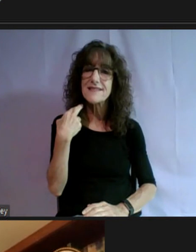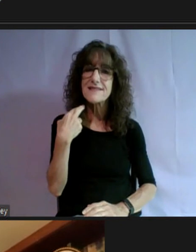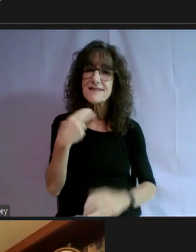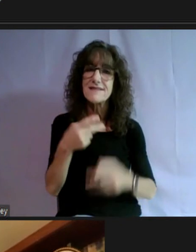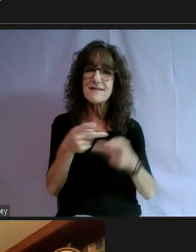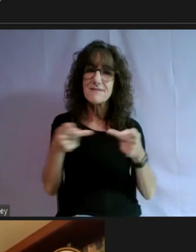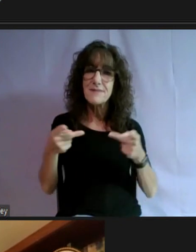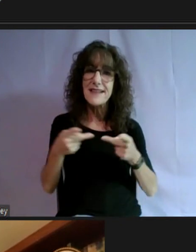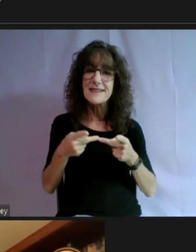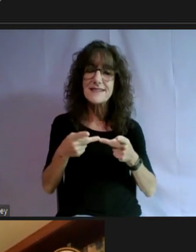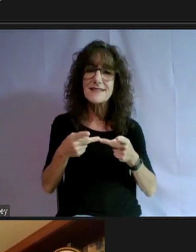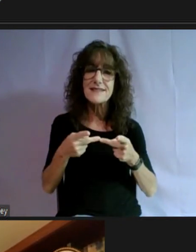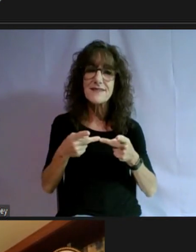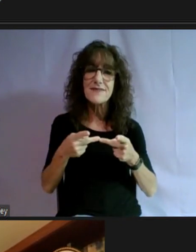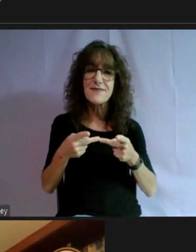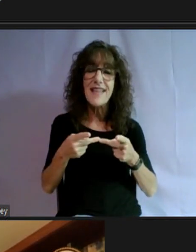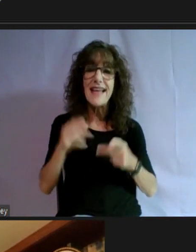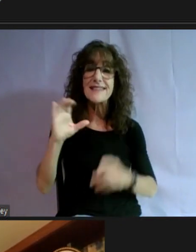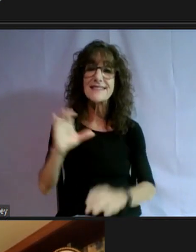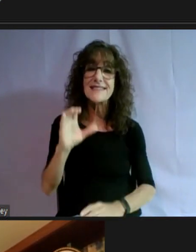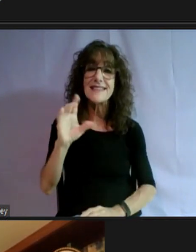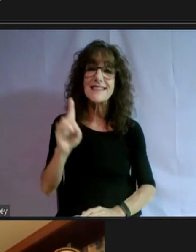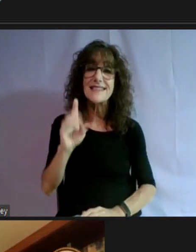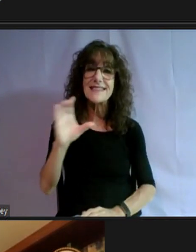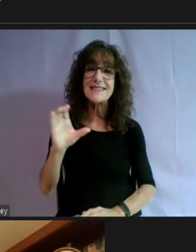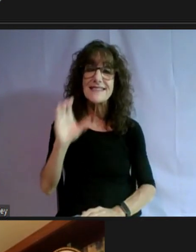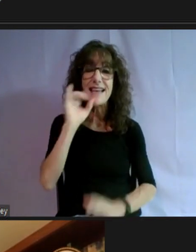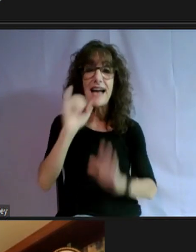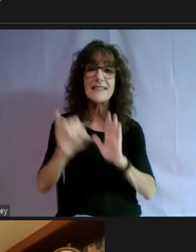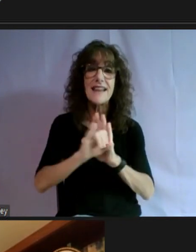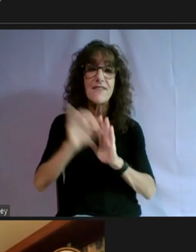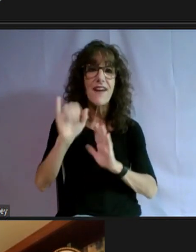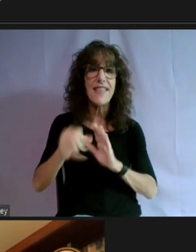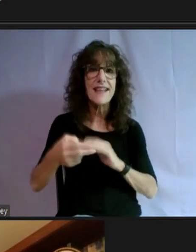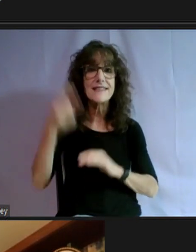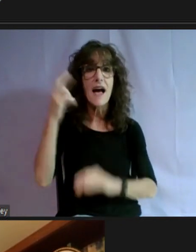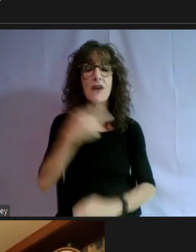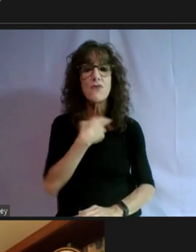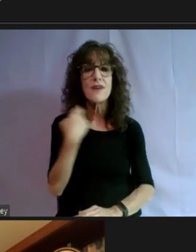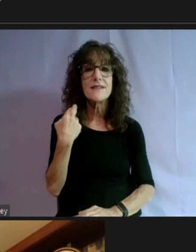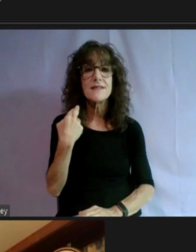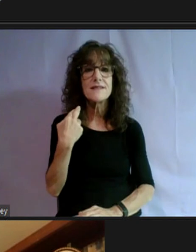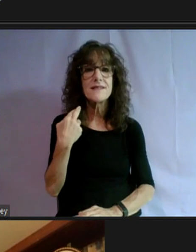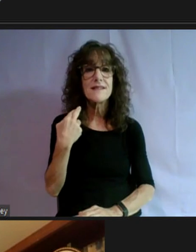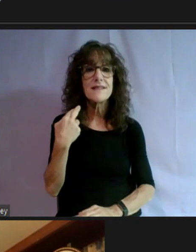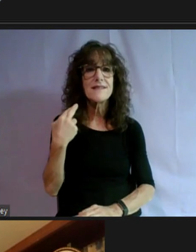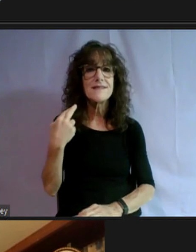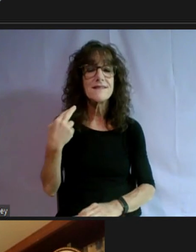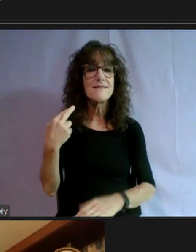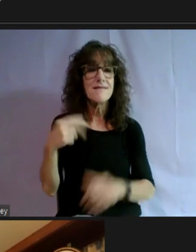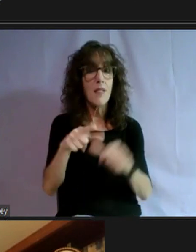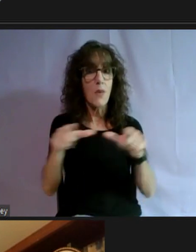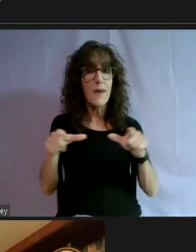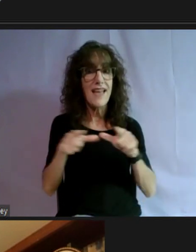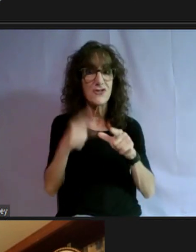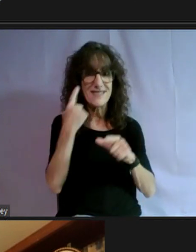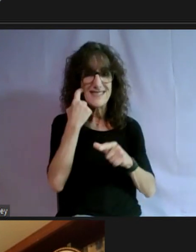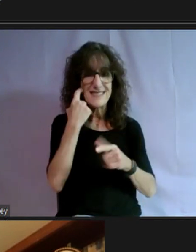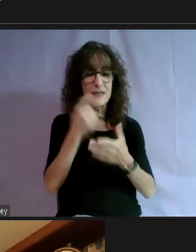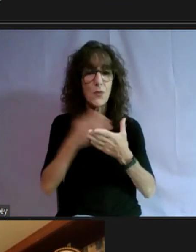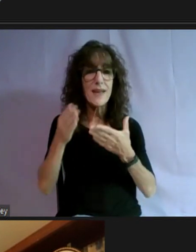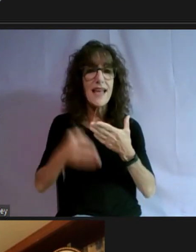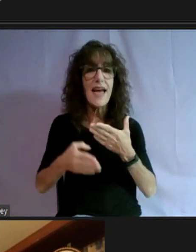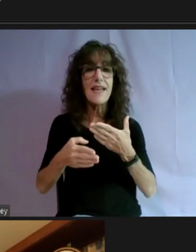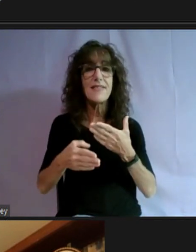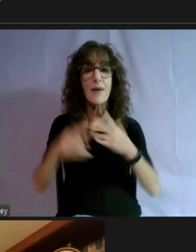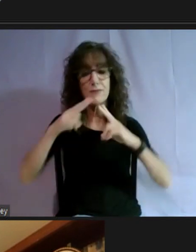actually the CDC identified it as a higher risk location just this weekend. As they were going through data, what they